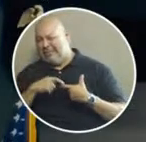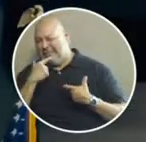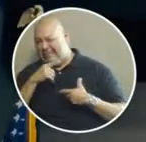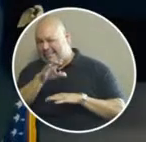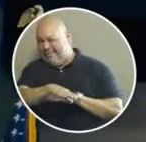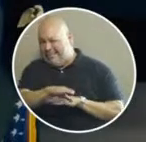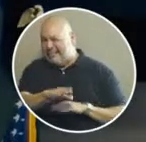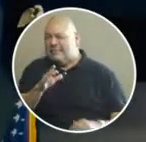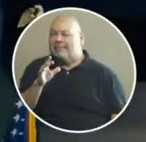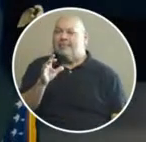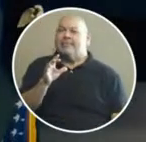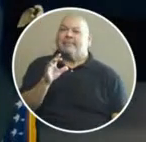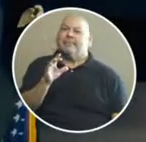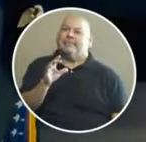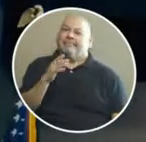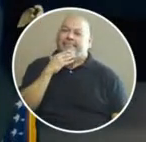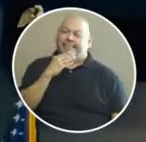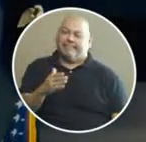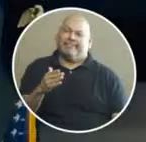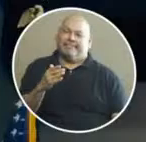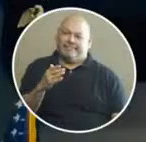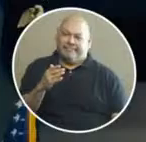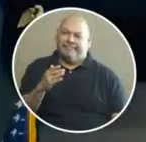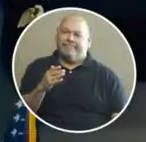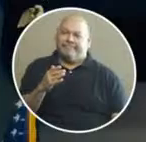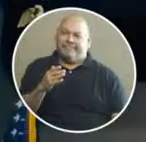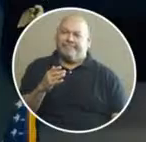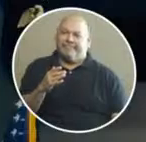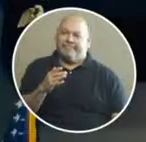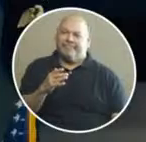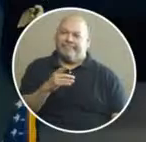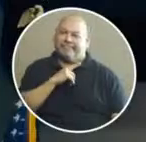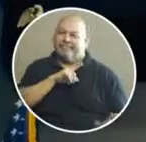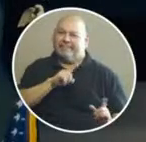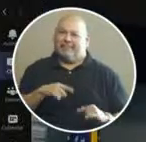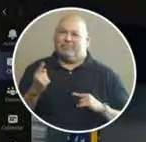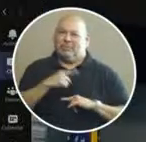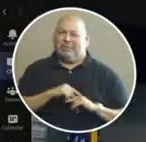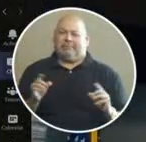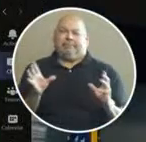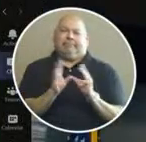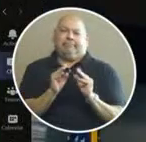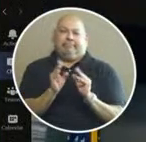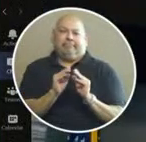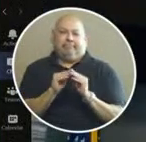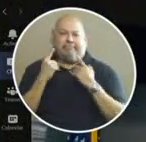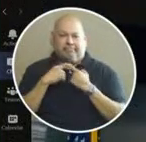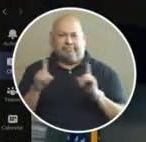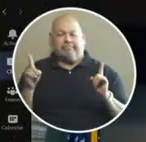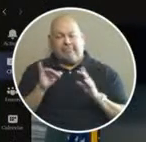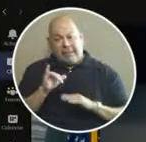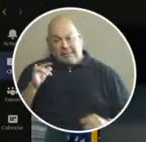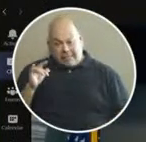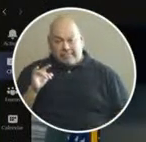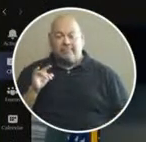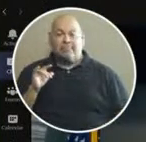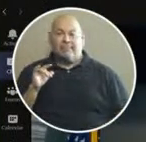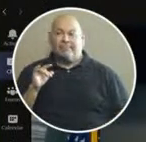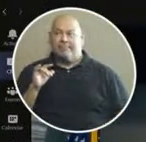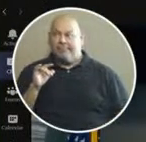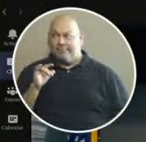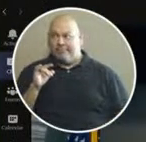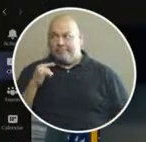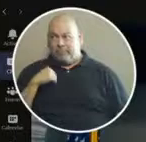auditorio. Gracias por sintonizar esta conferencia de prensa que estamos realizando entre el